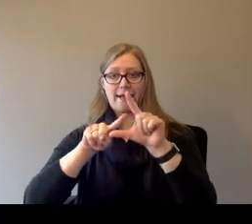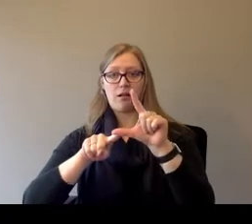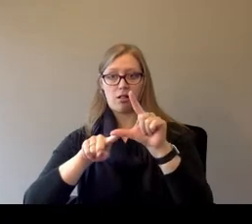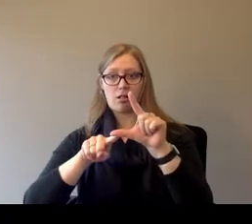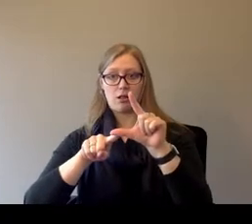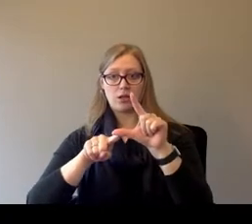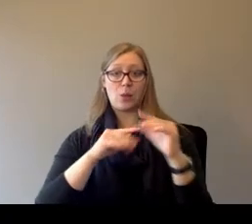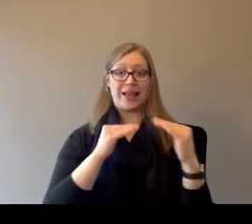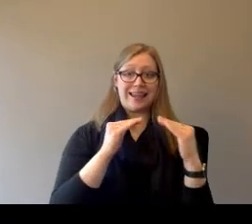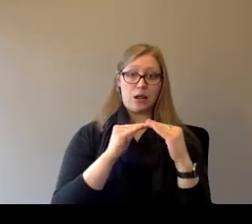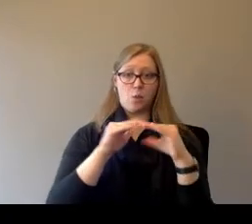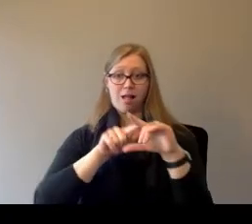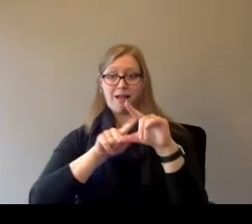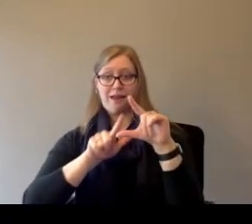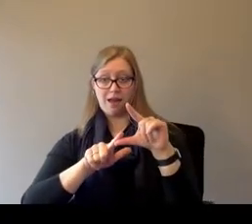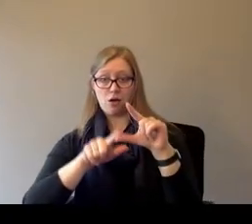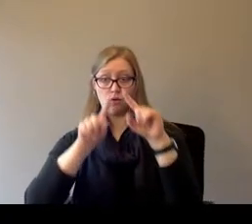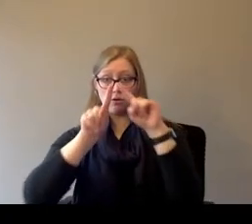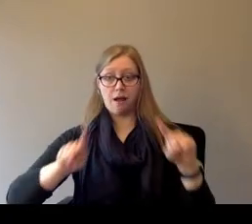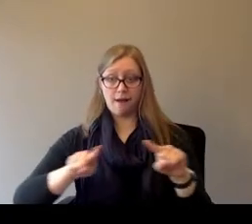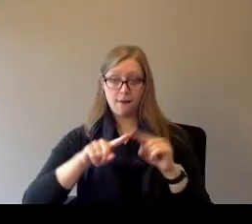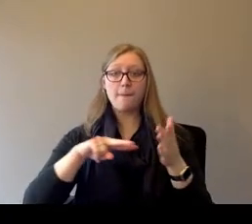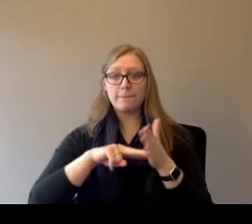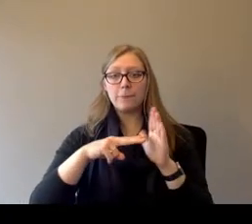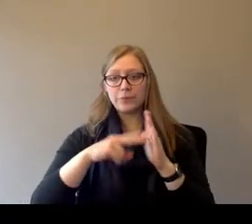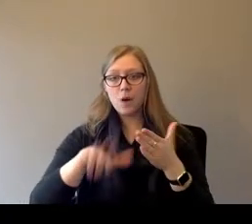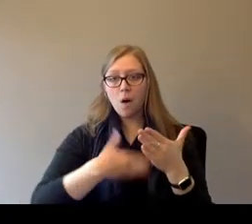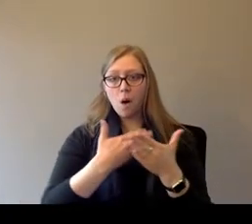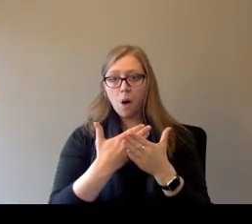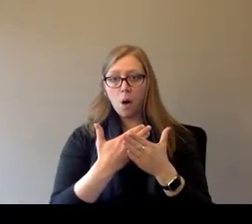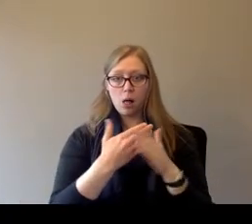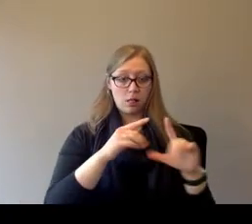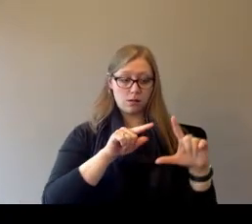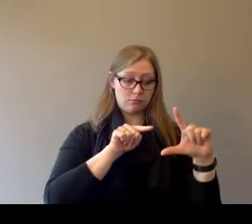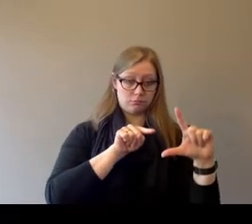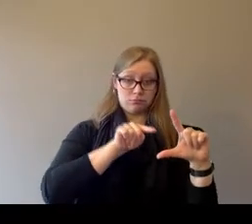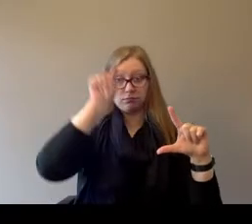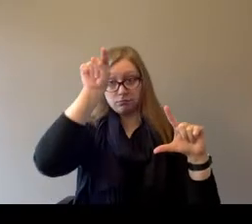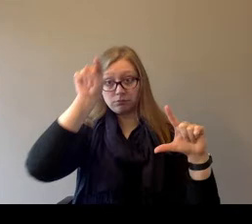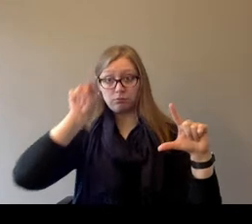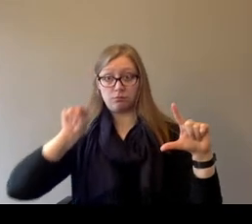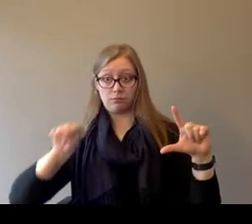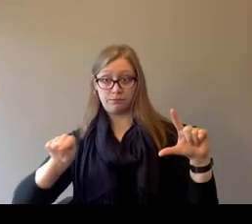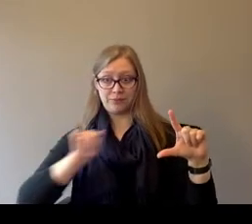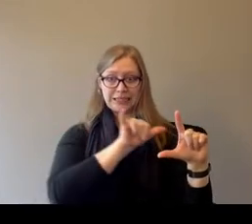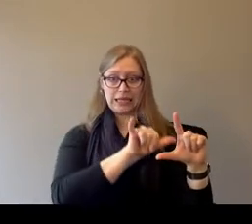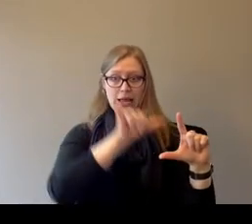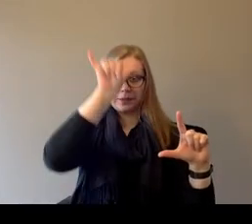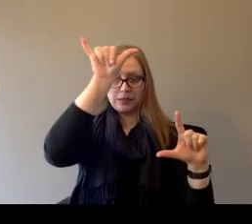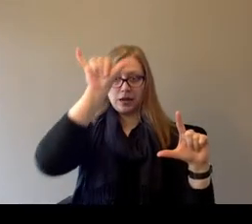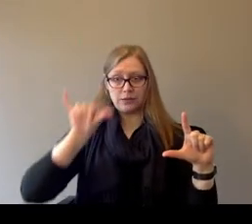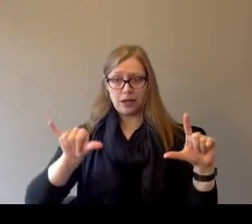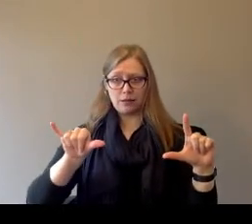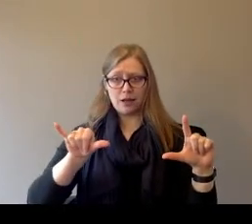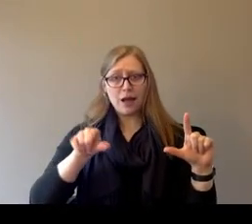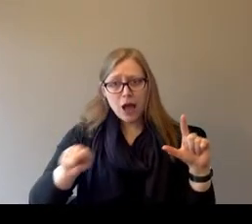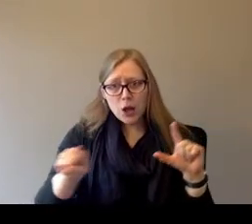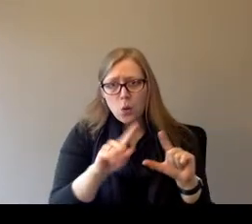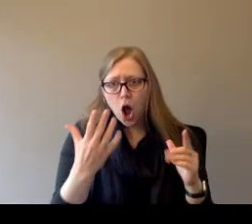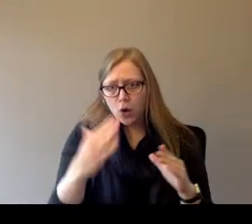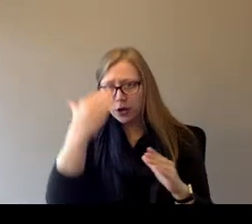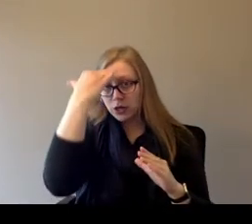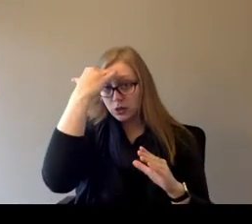equiangular triangles are triangles where all three angles are the same measure. And we know because the triangle has a total